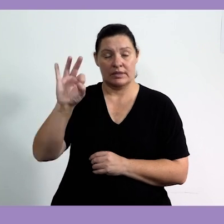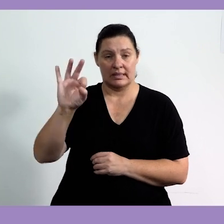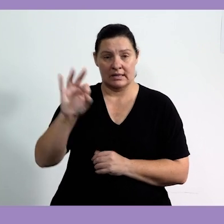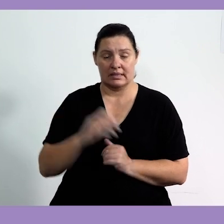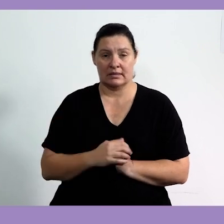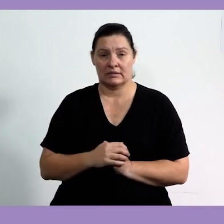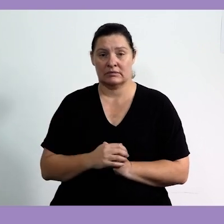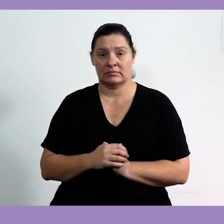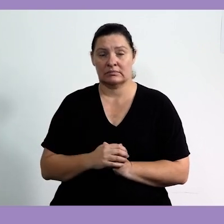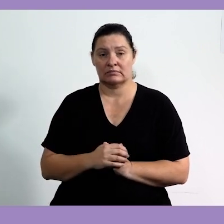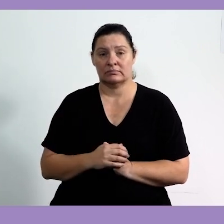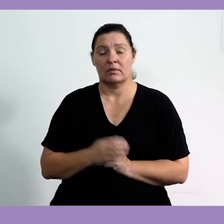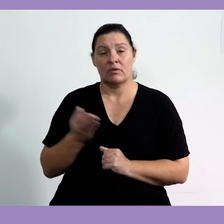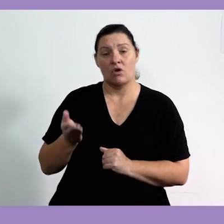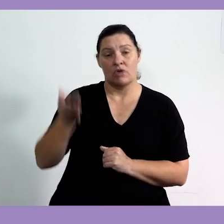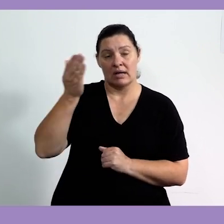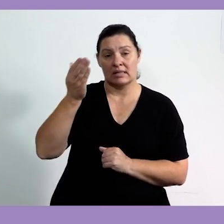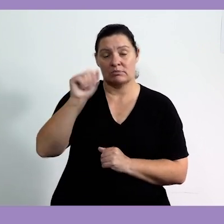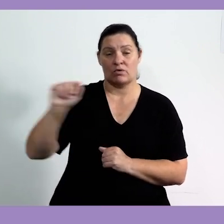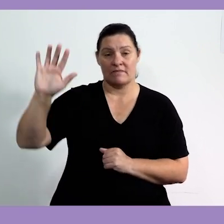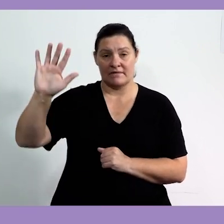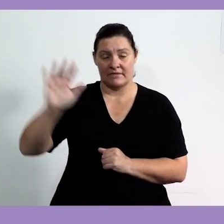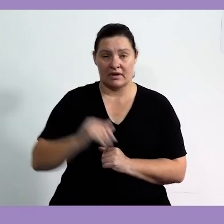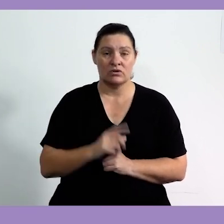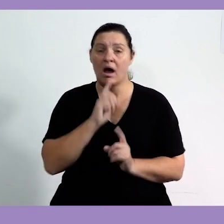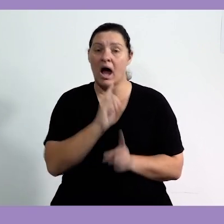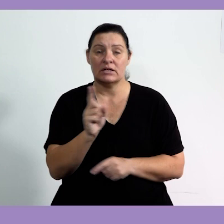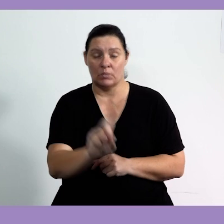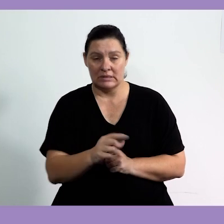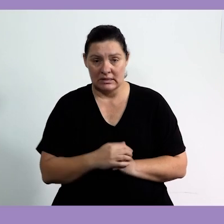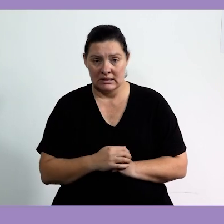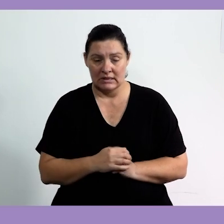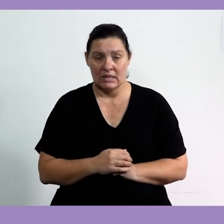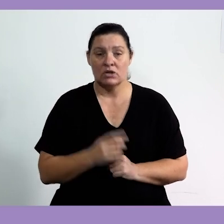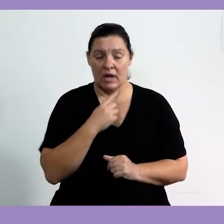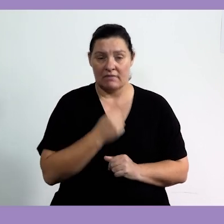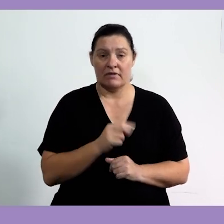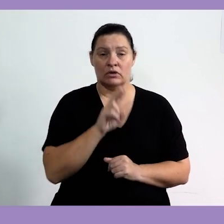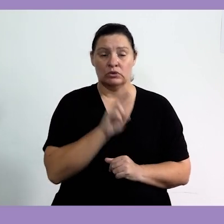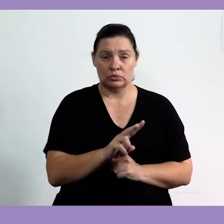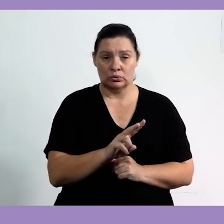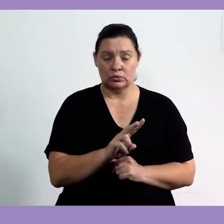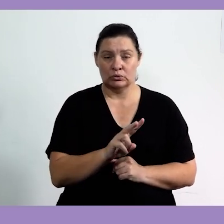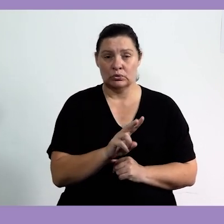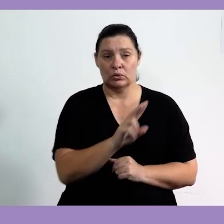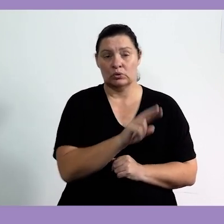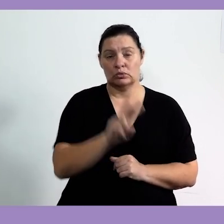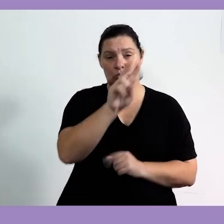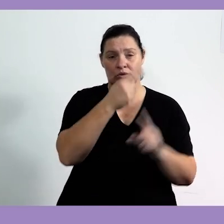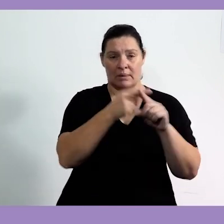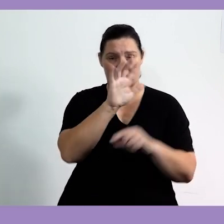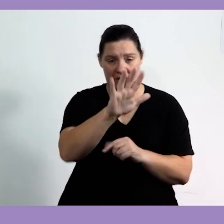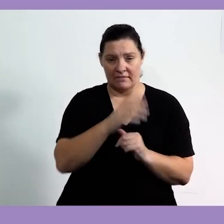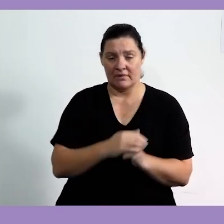3. And that is raised to the exponent 5. So what is the answer going to be there? We are going to have 2 to the power of